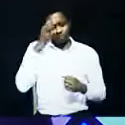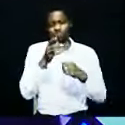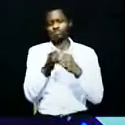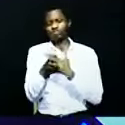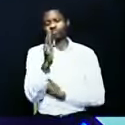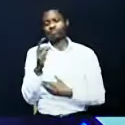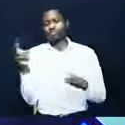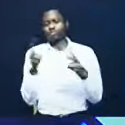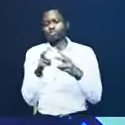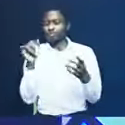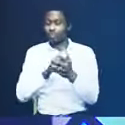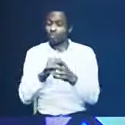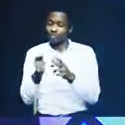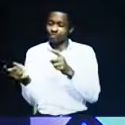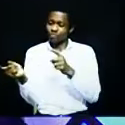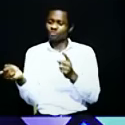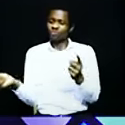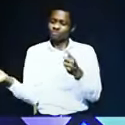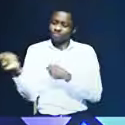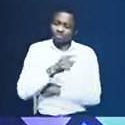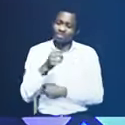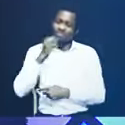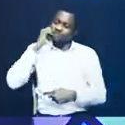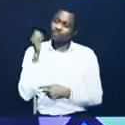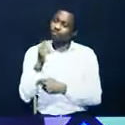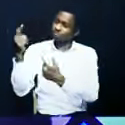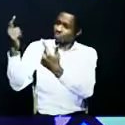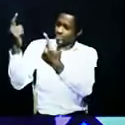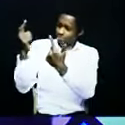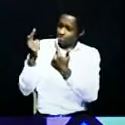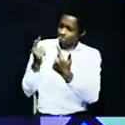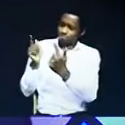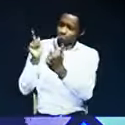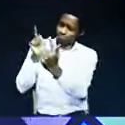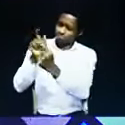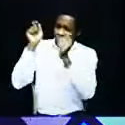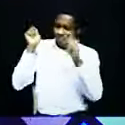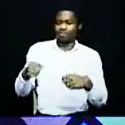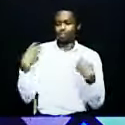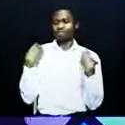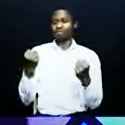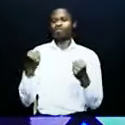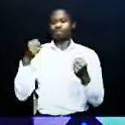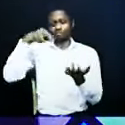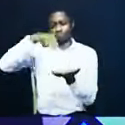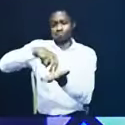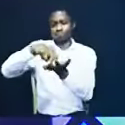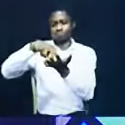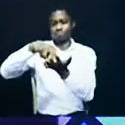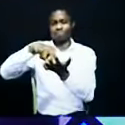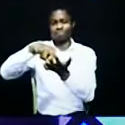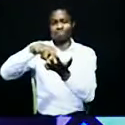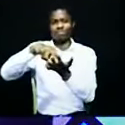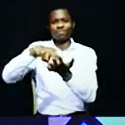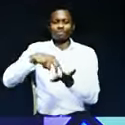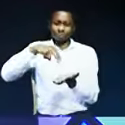evil comes, you may be able to stand. Stand your